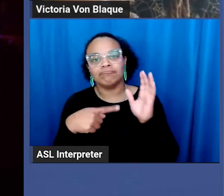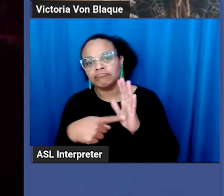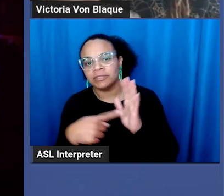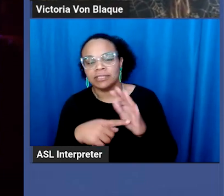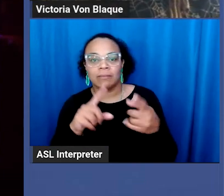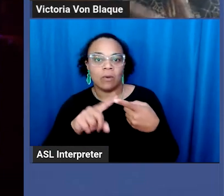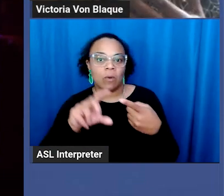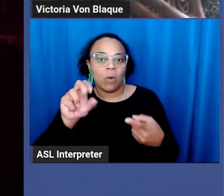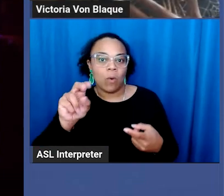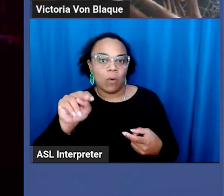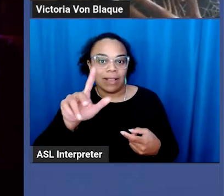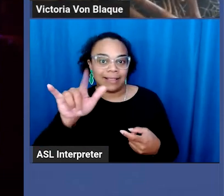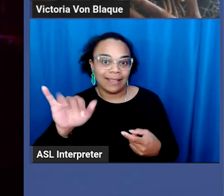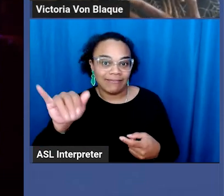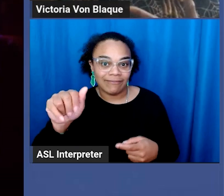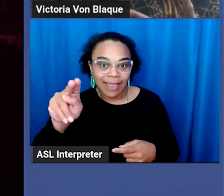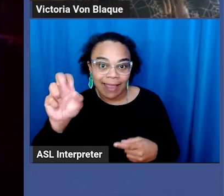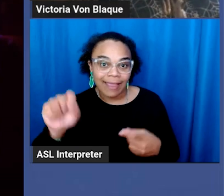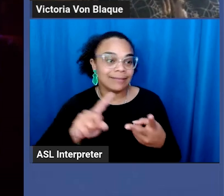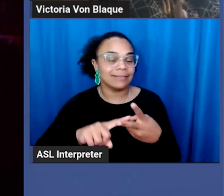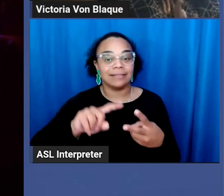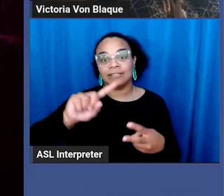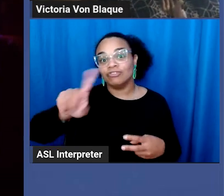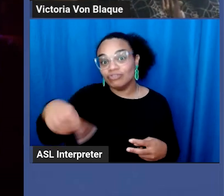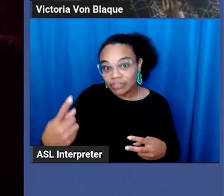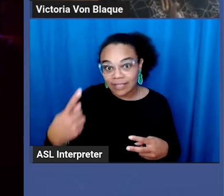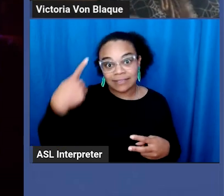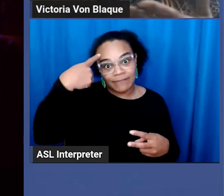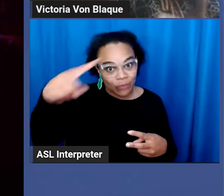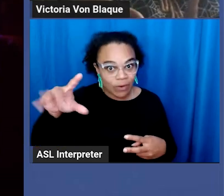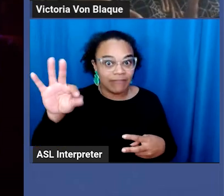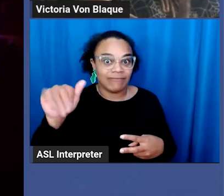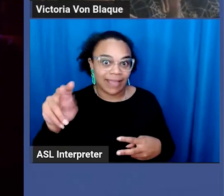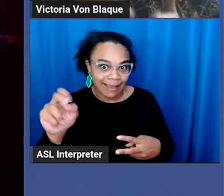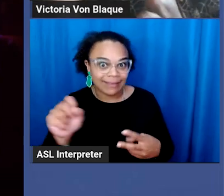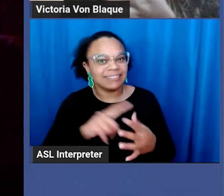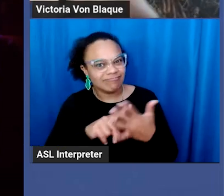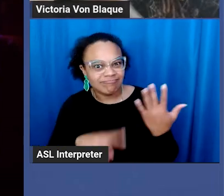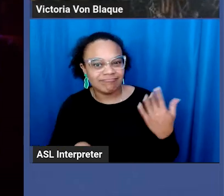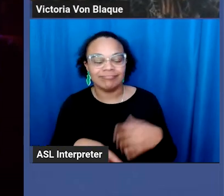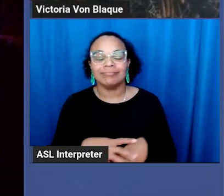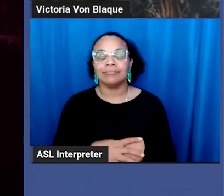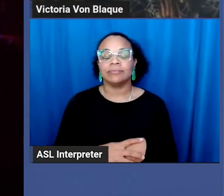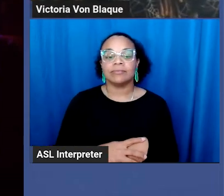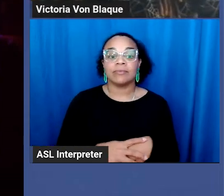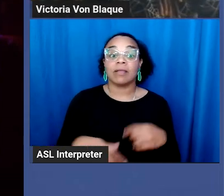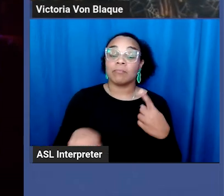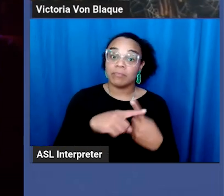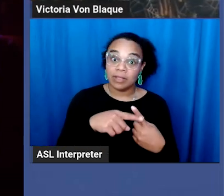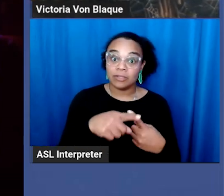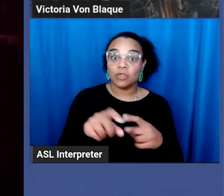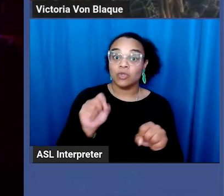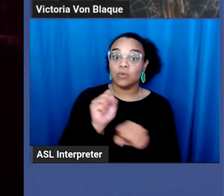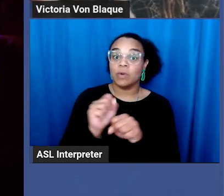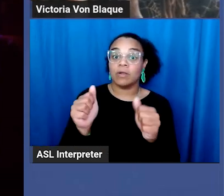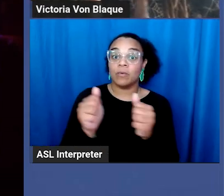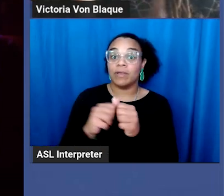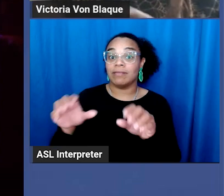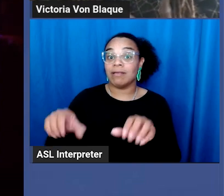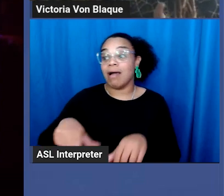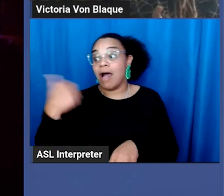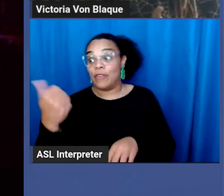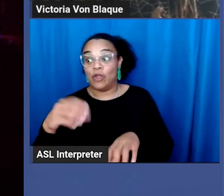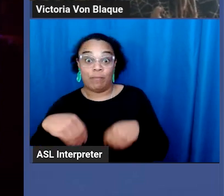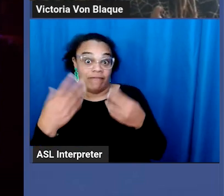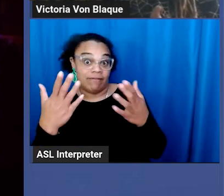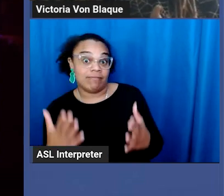for fans. Then you are working with other providers. Ideally, sometimes